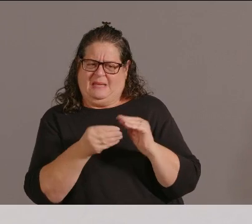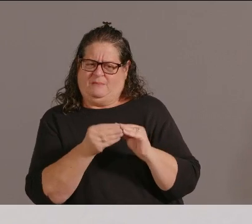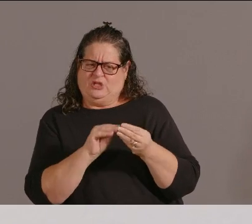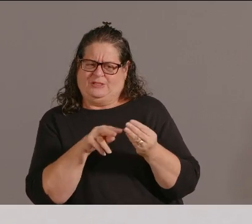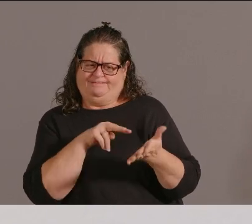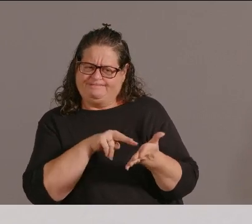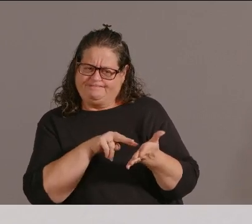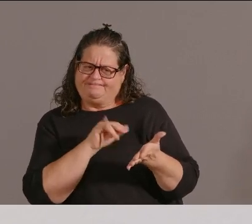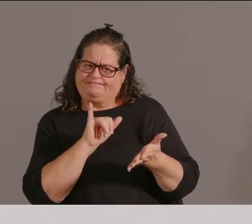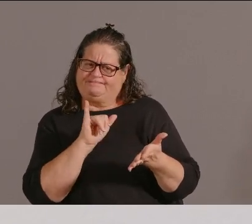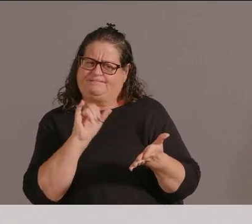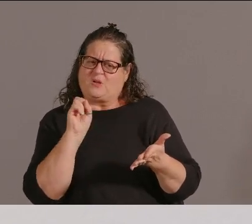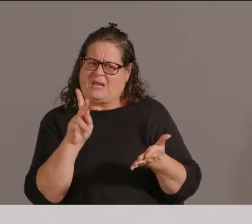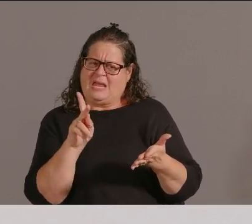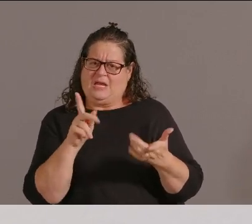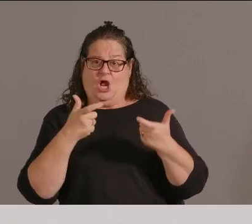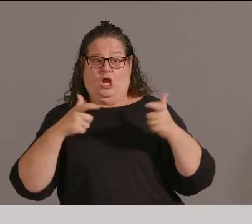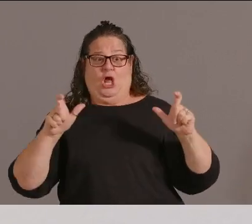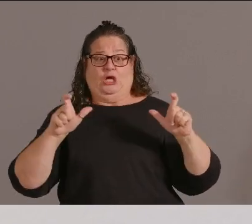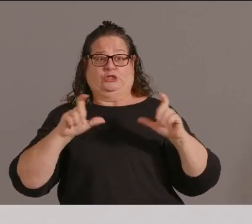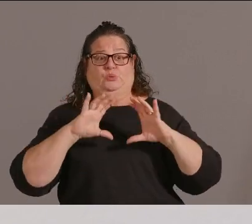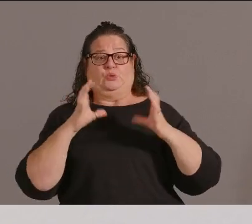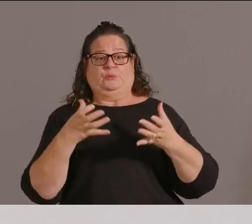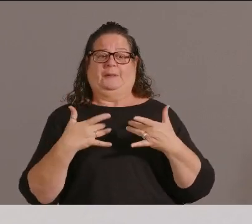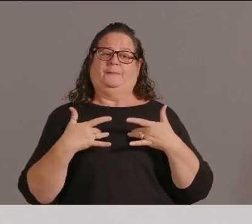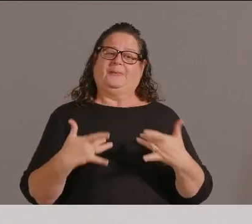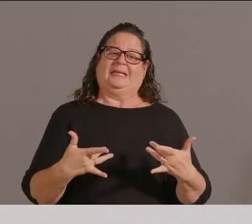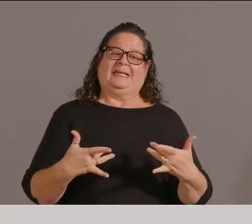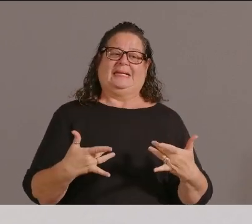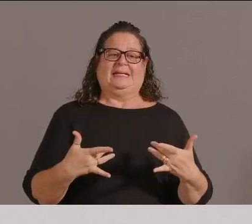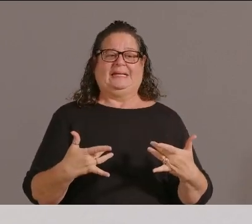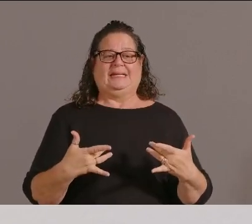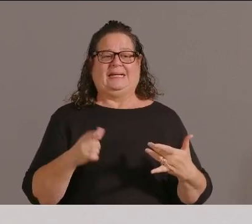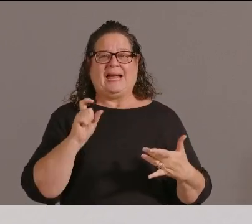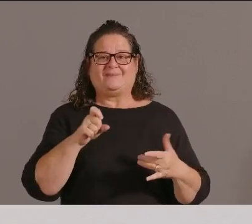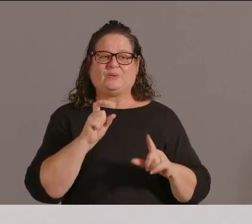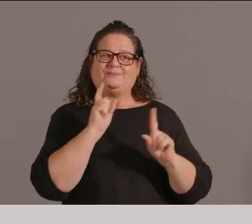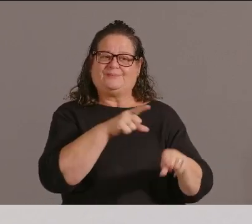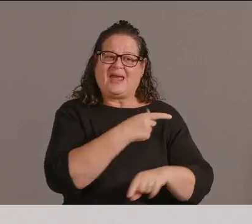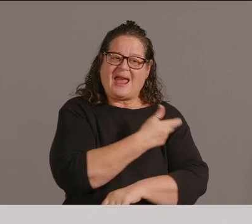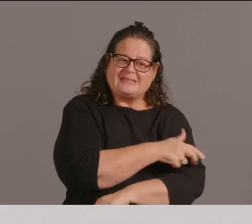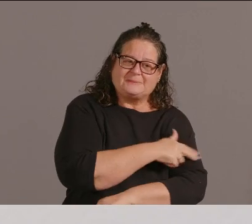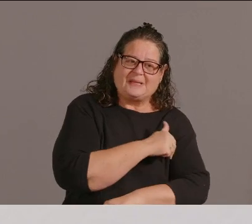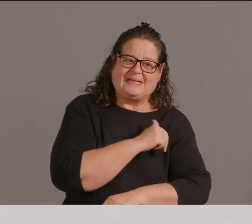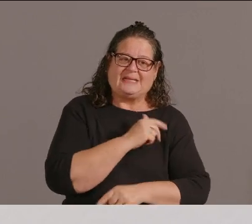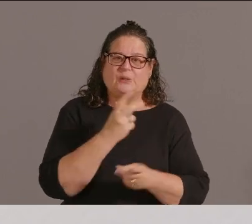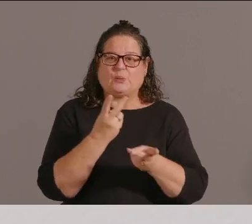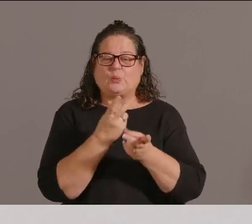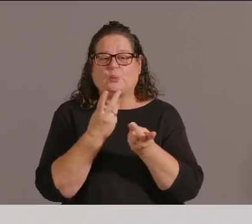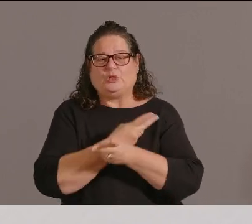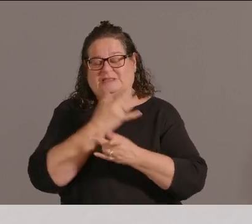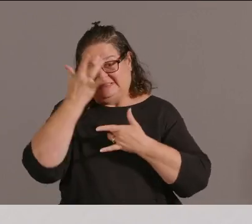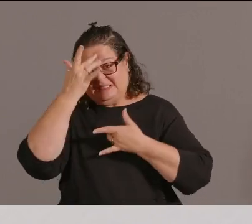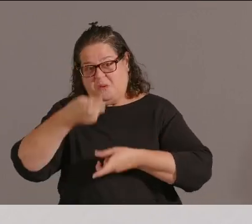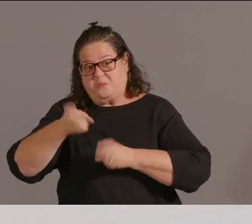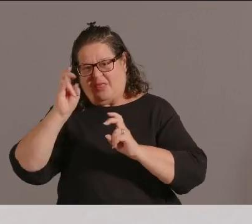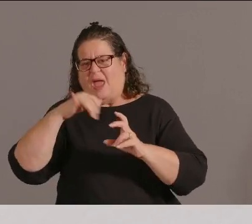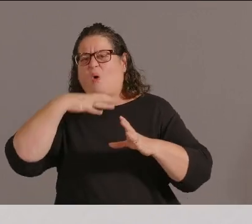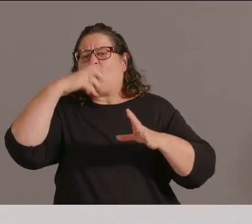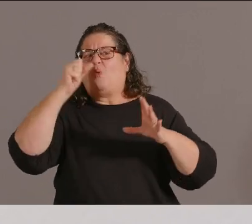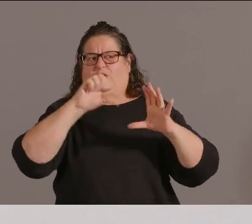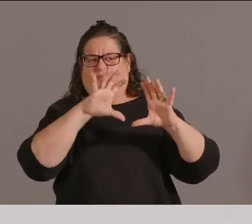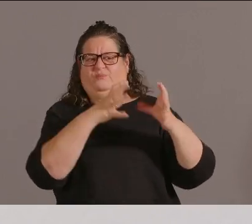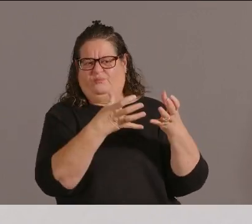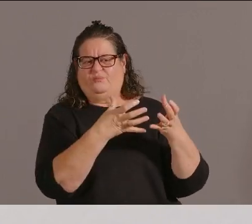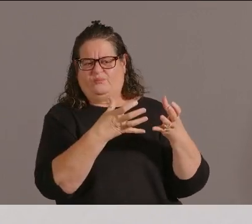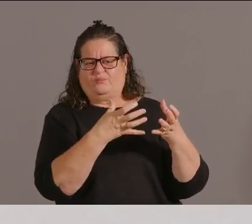the largest group of people that are hospitalized and that are being impacted the most are our older generation. But the people that end up